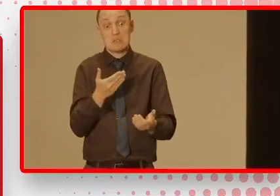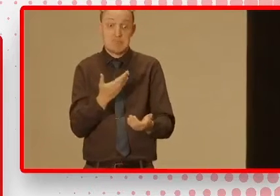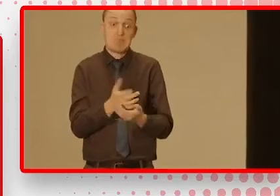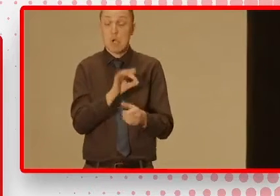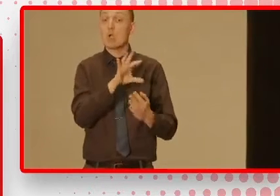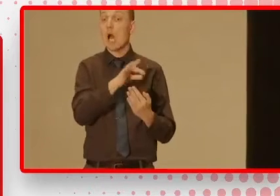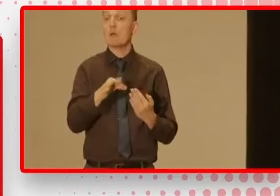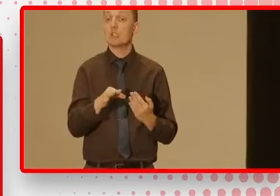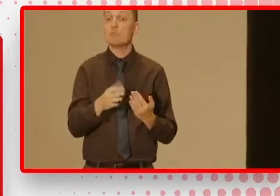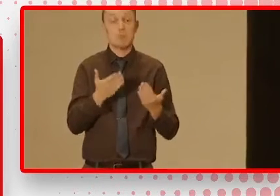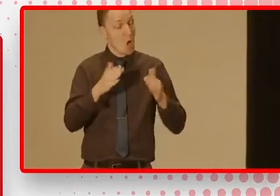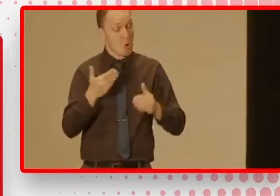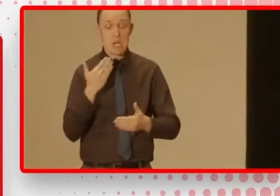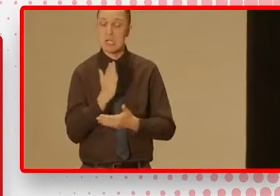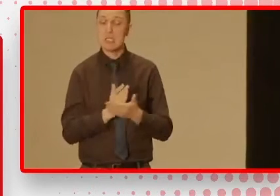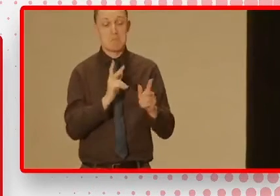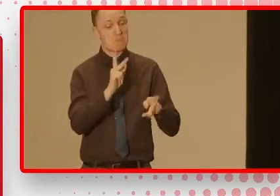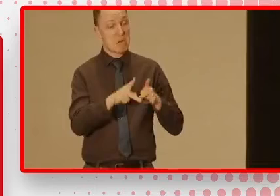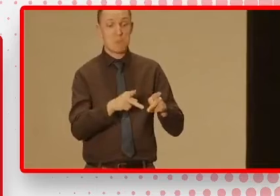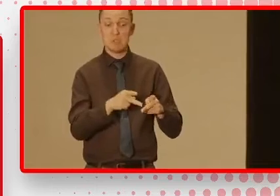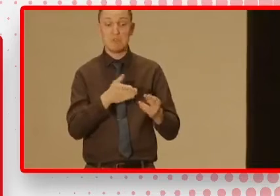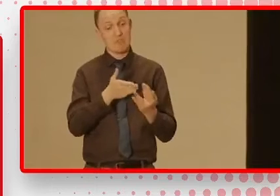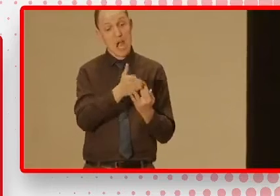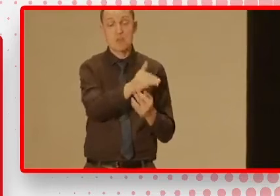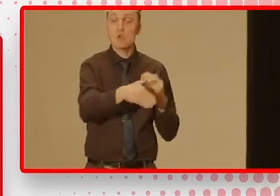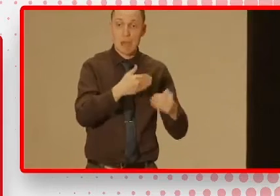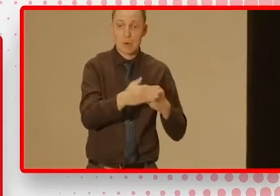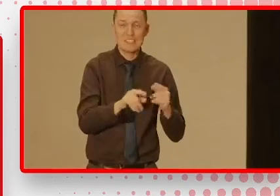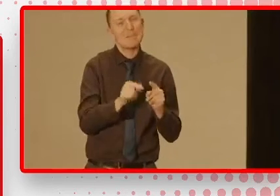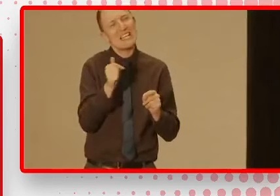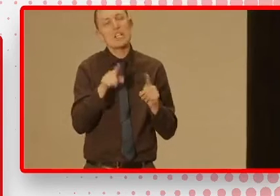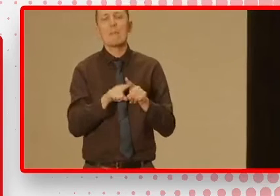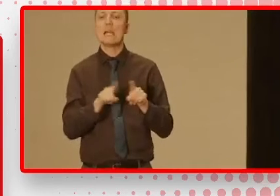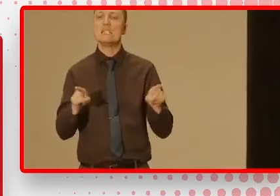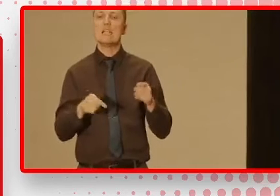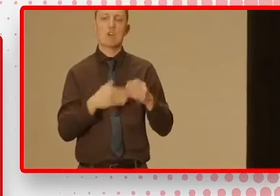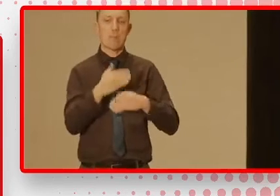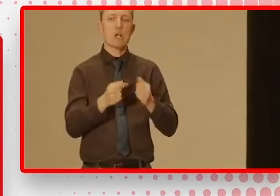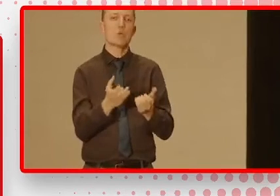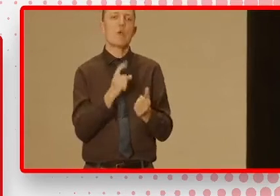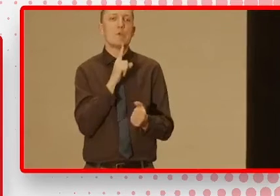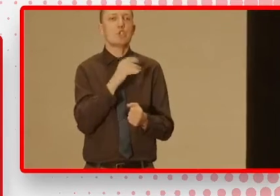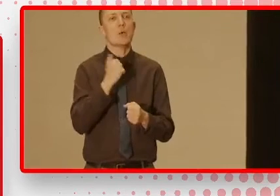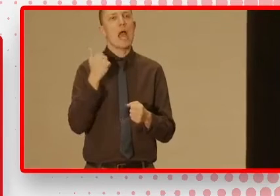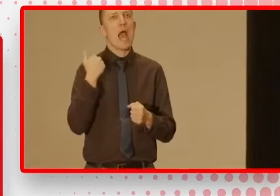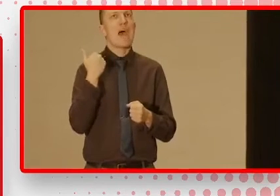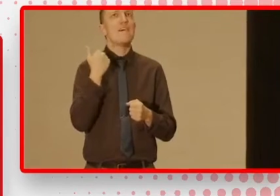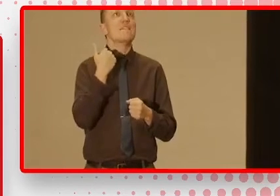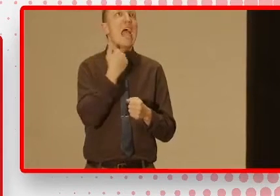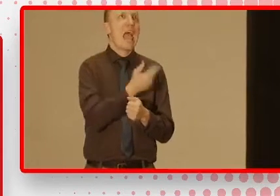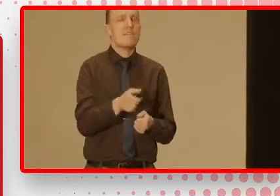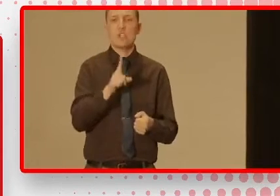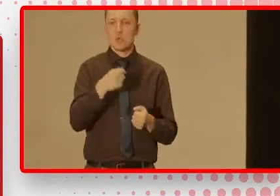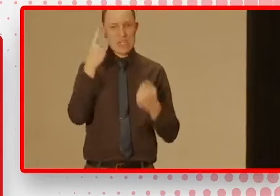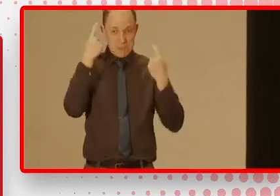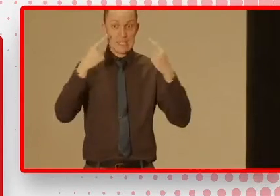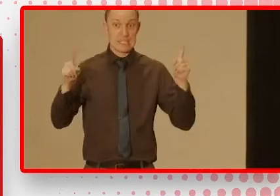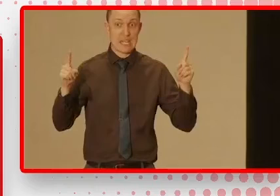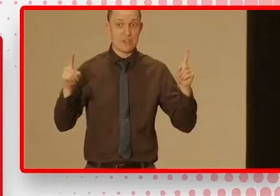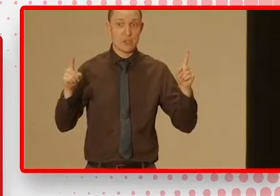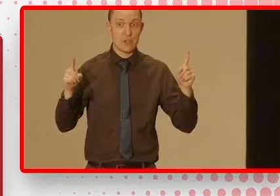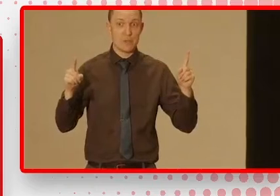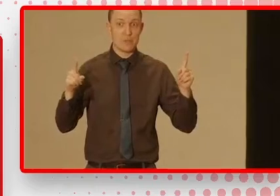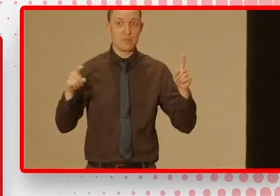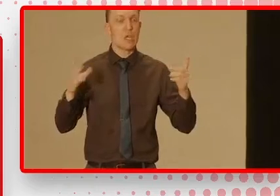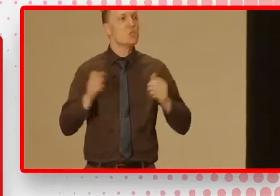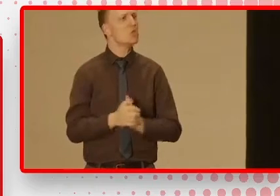through it, but it is a little bit different process because we want to make sure we have everything in place that you need to be successful. So do